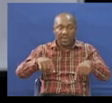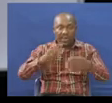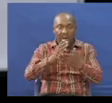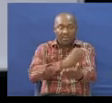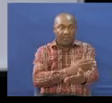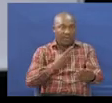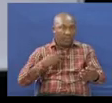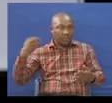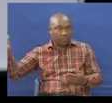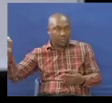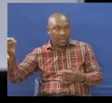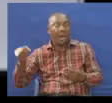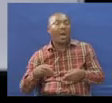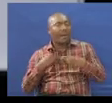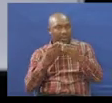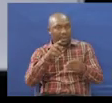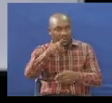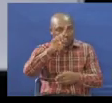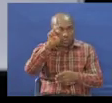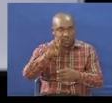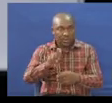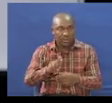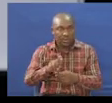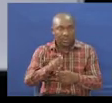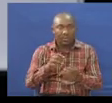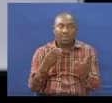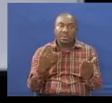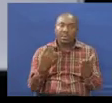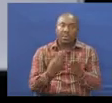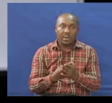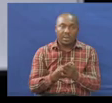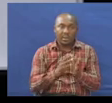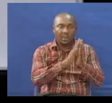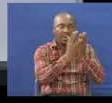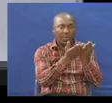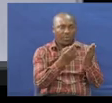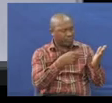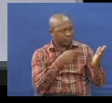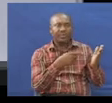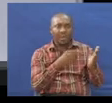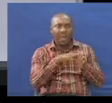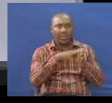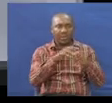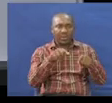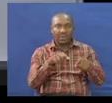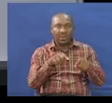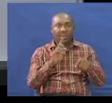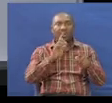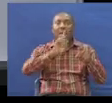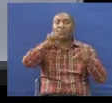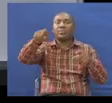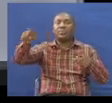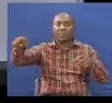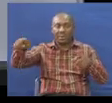today, let us end up here. But before I leave, I'll give you some questions here. And the book which I'm using it here, not